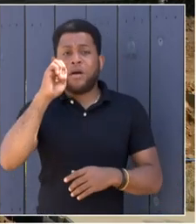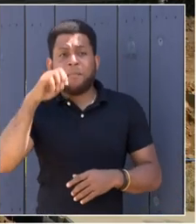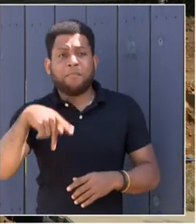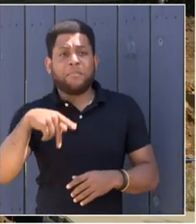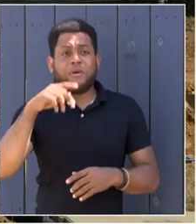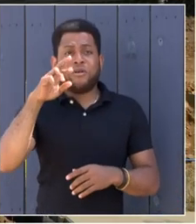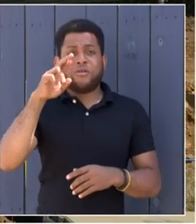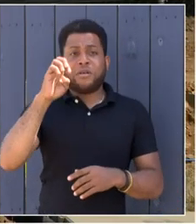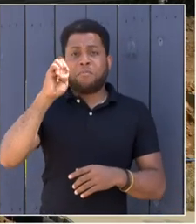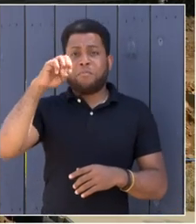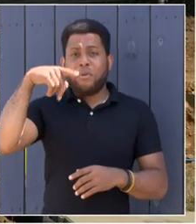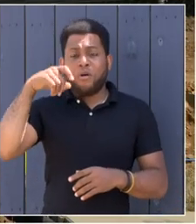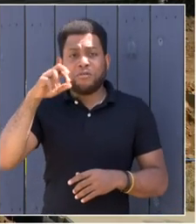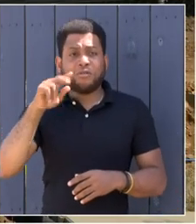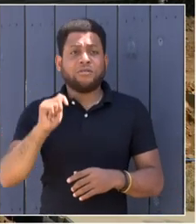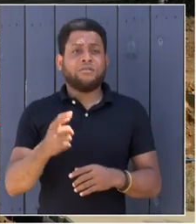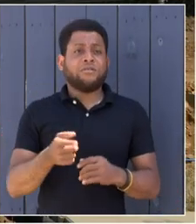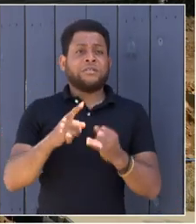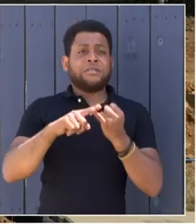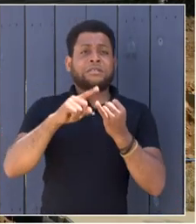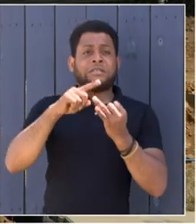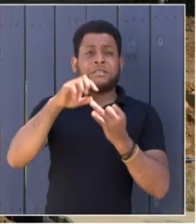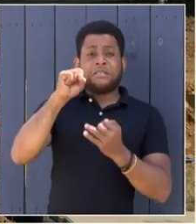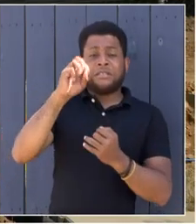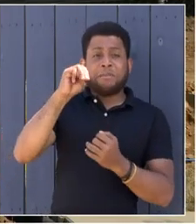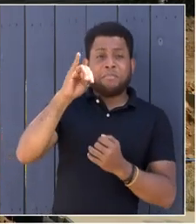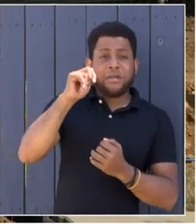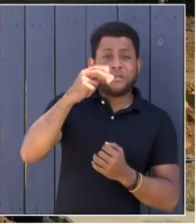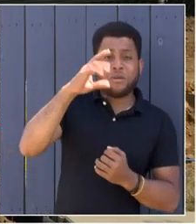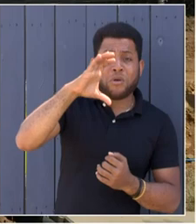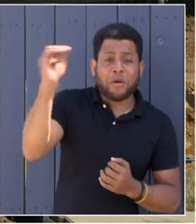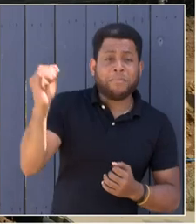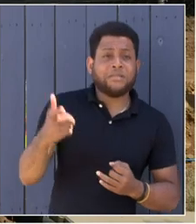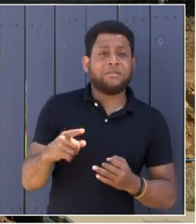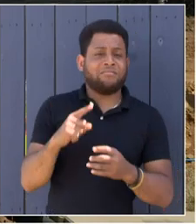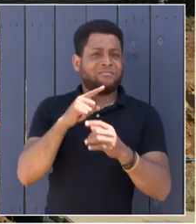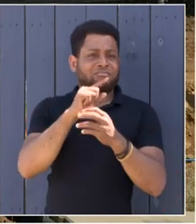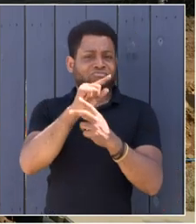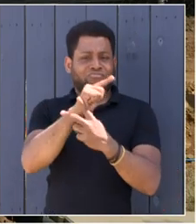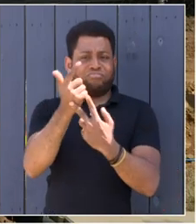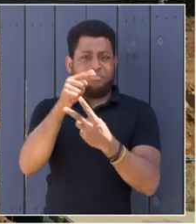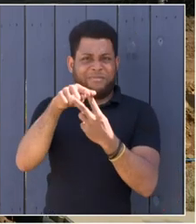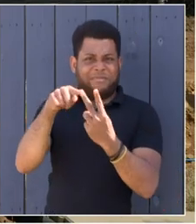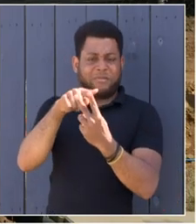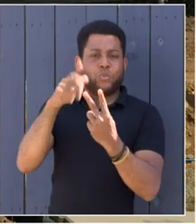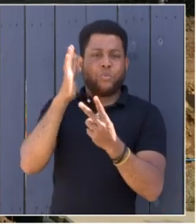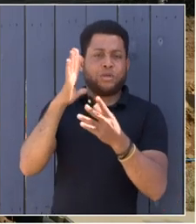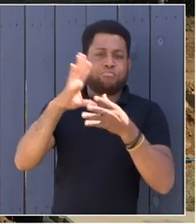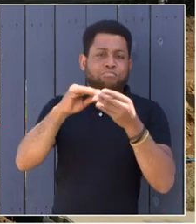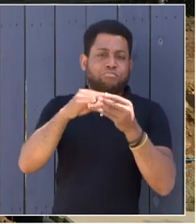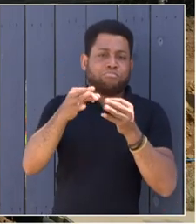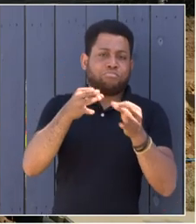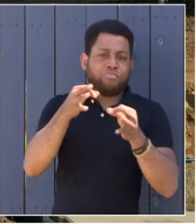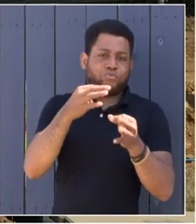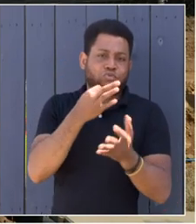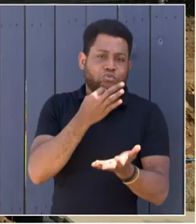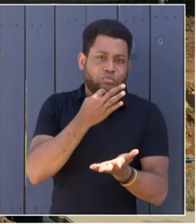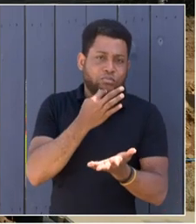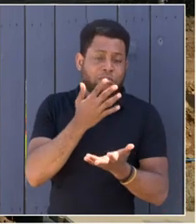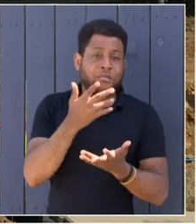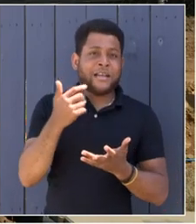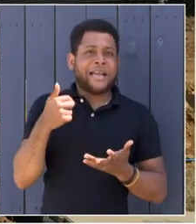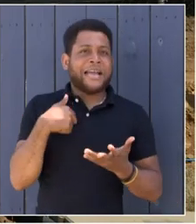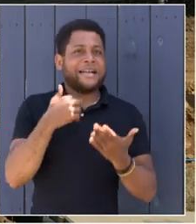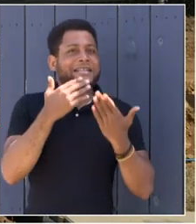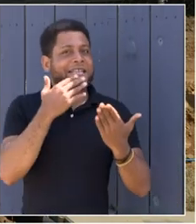you'll hear from in a little bit. And I want to thank the community for trusting, believing, and fighting